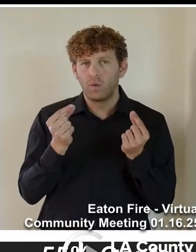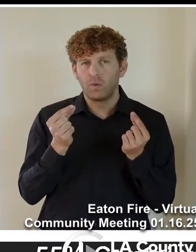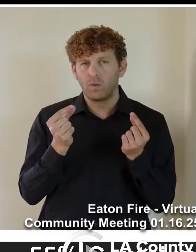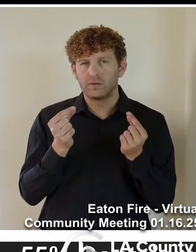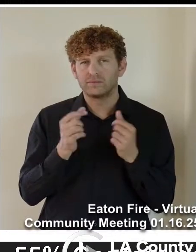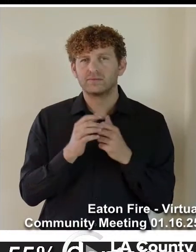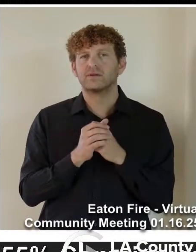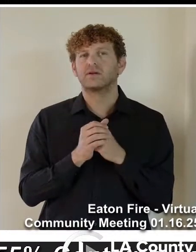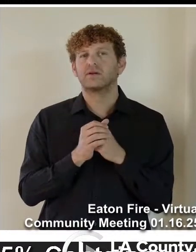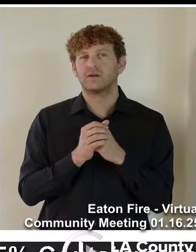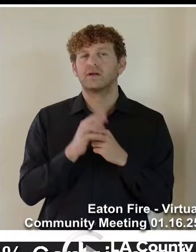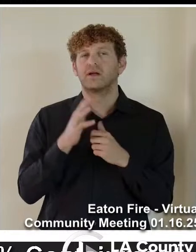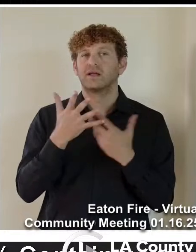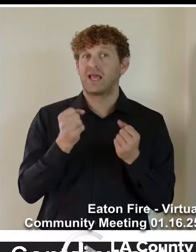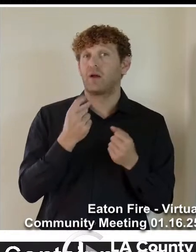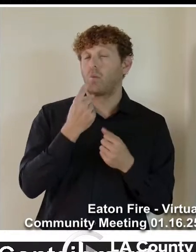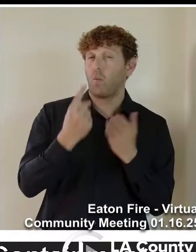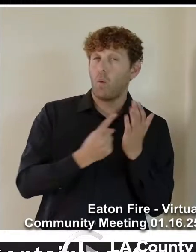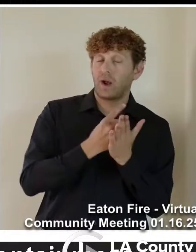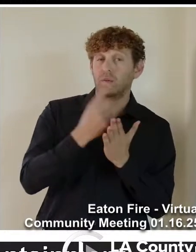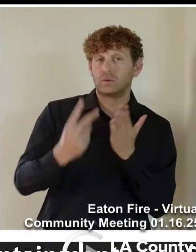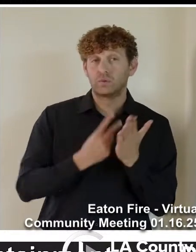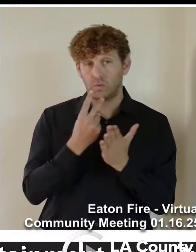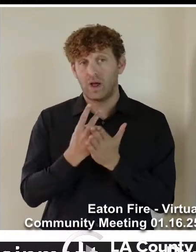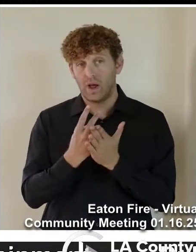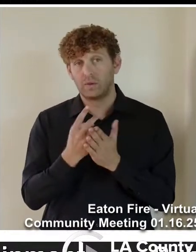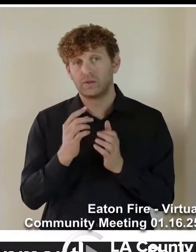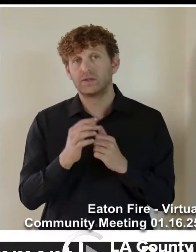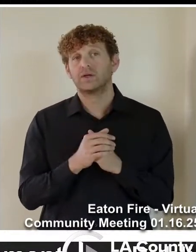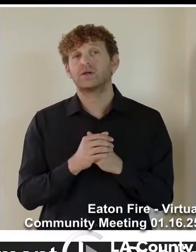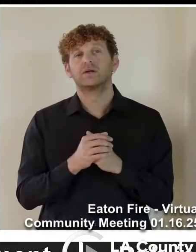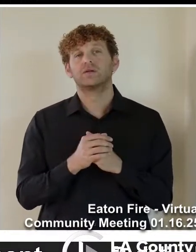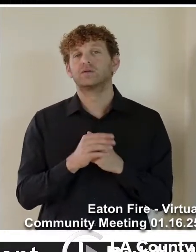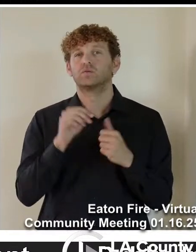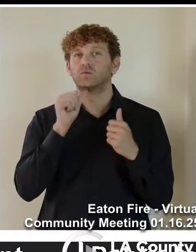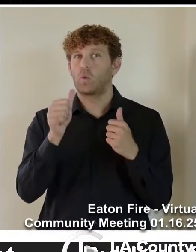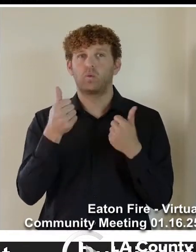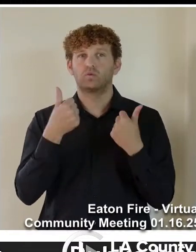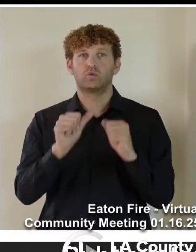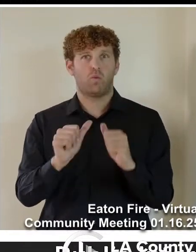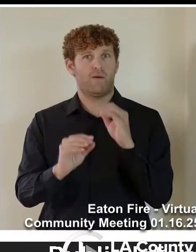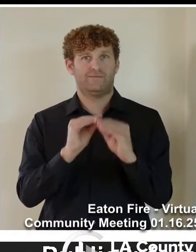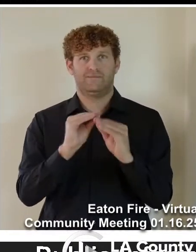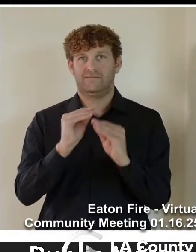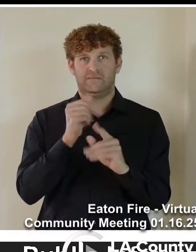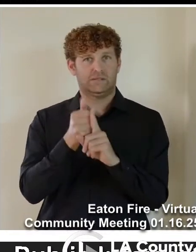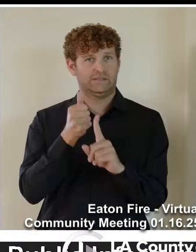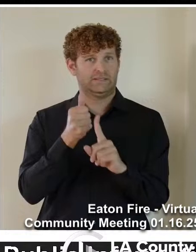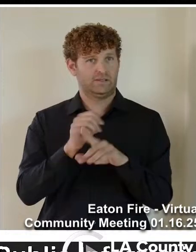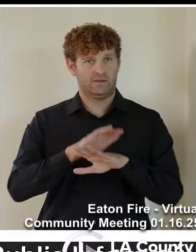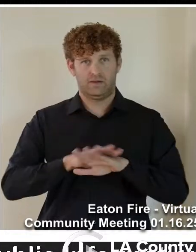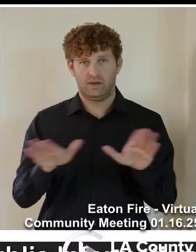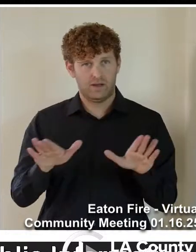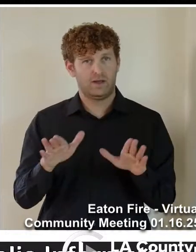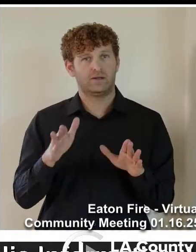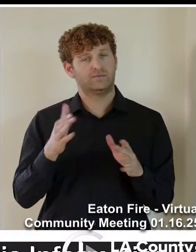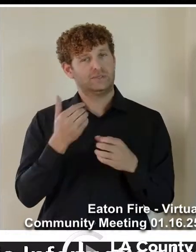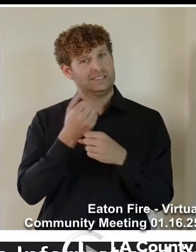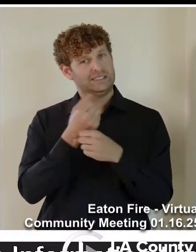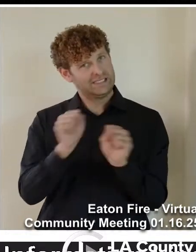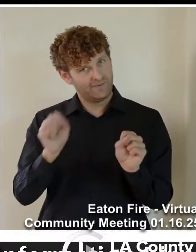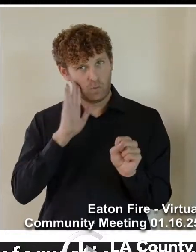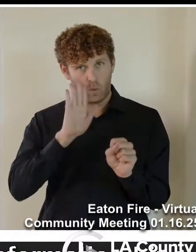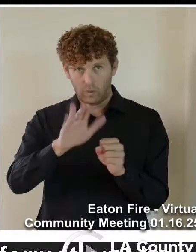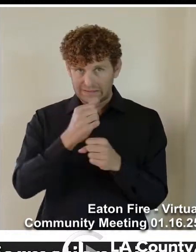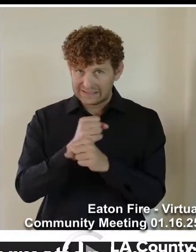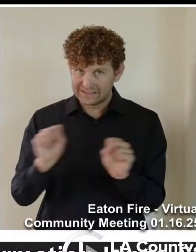reminder, never attempt to restore your natural gas service yourself. Safety of our customers and employees is of top priority. Please